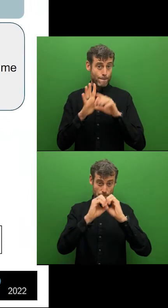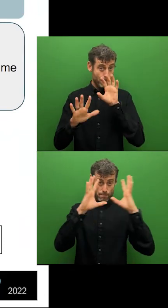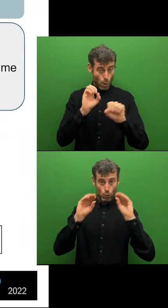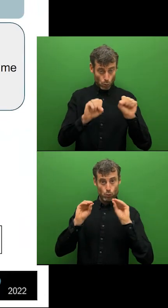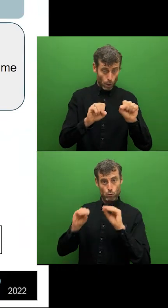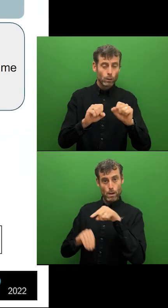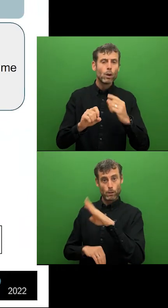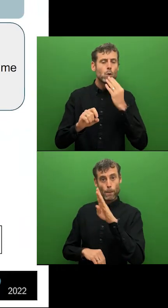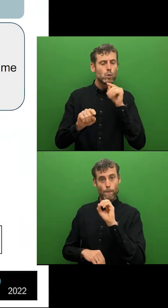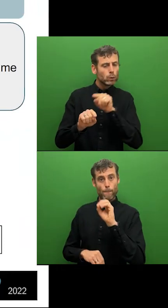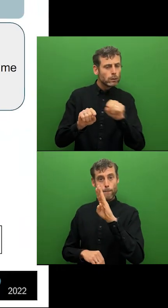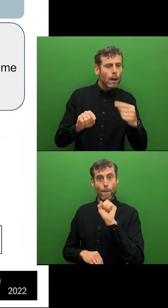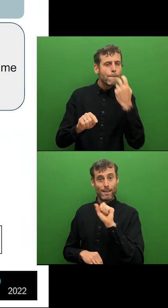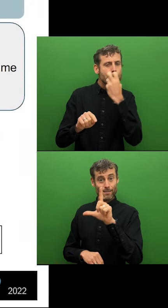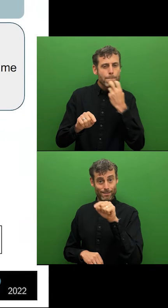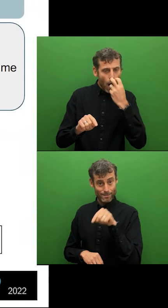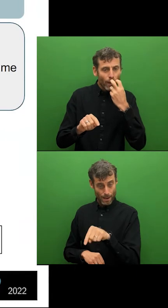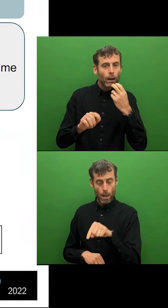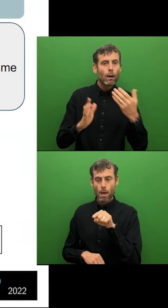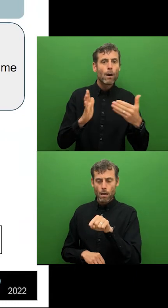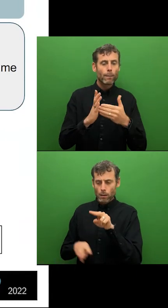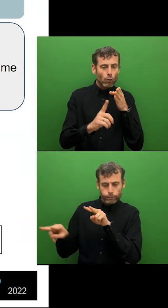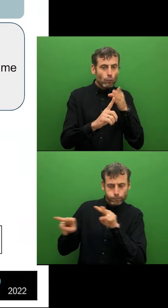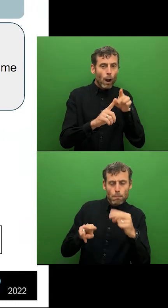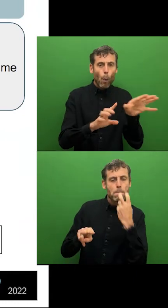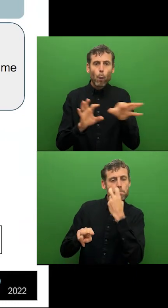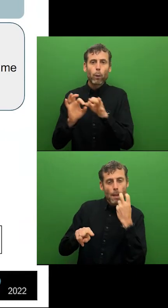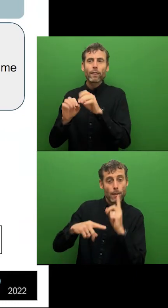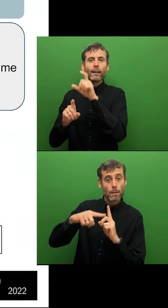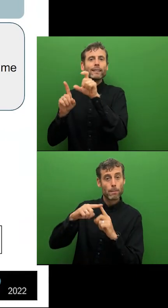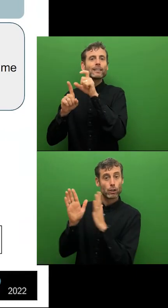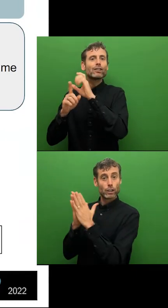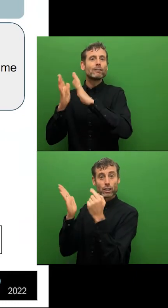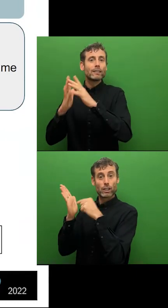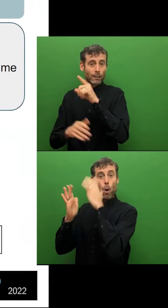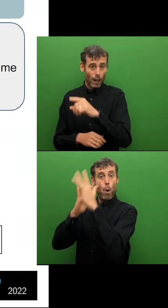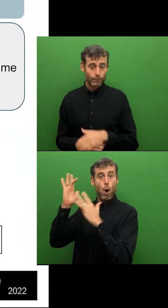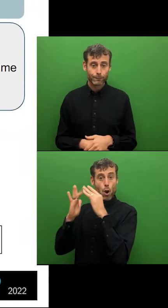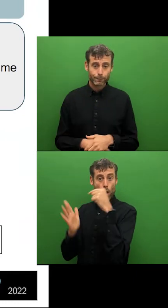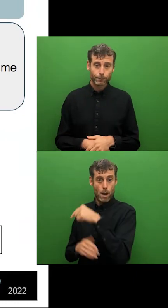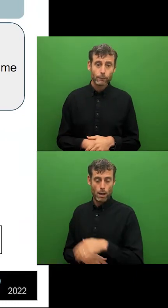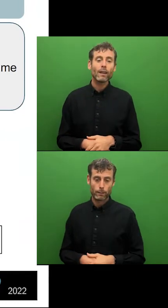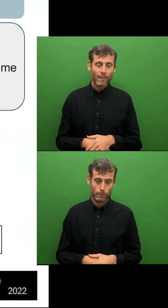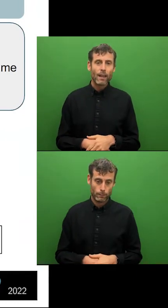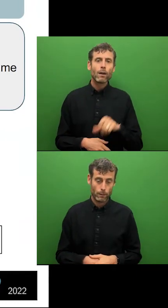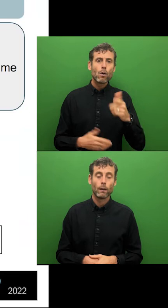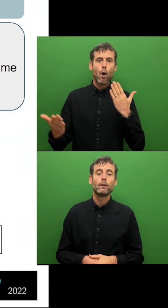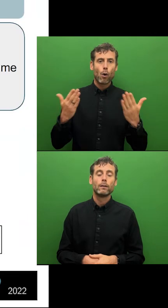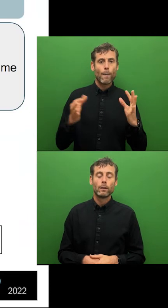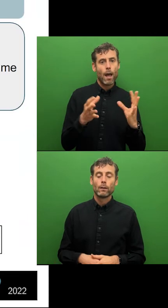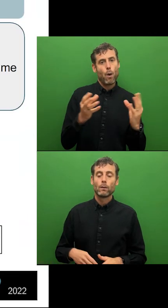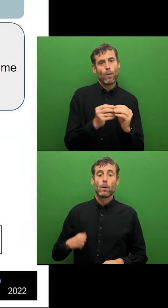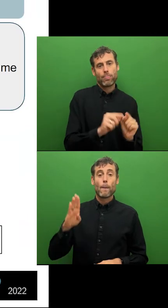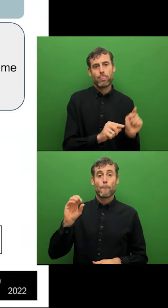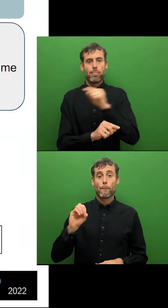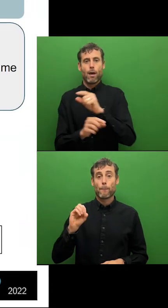automatic mouthing and dictionary annotations and apply it to the BSL corpus data. The i3D model